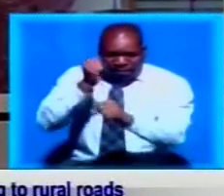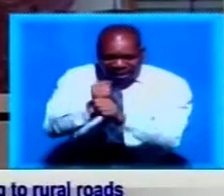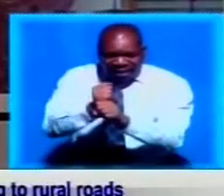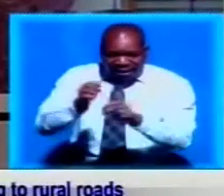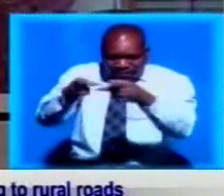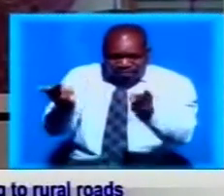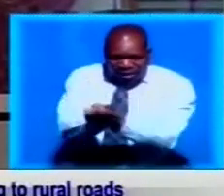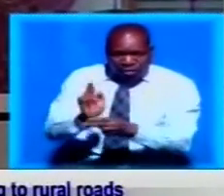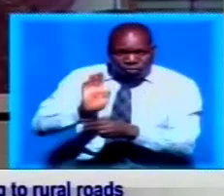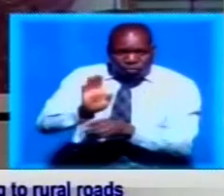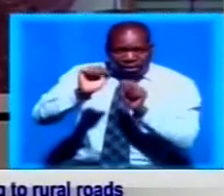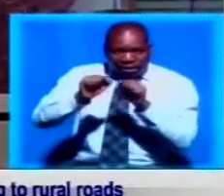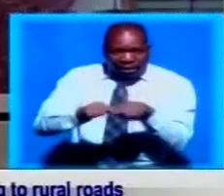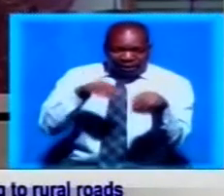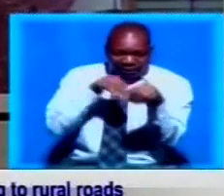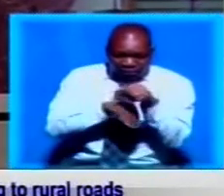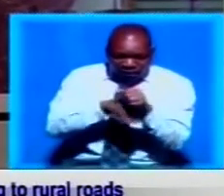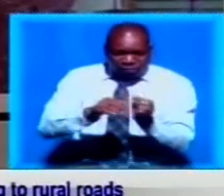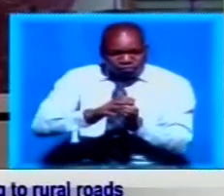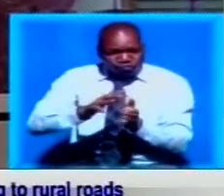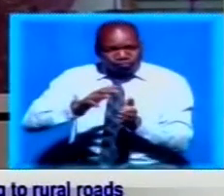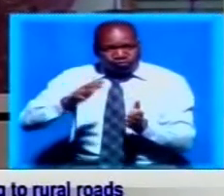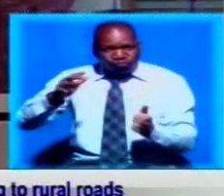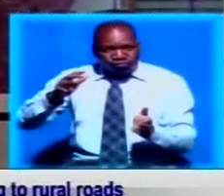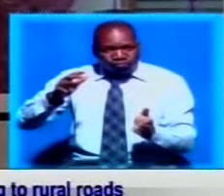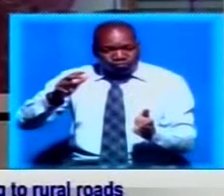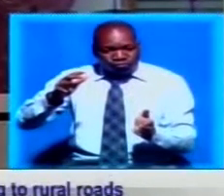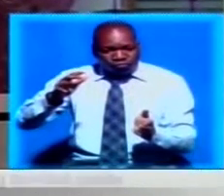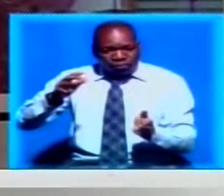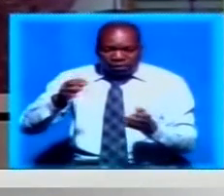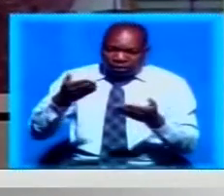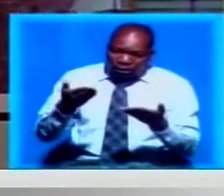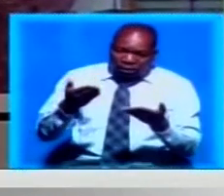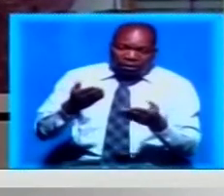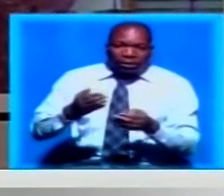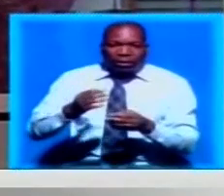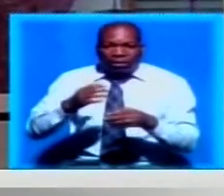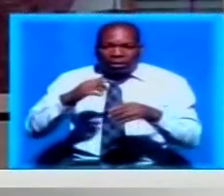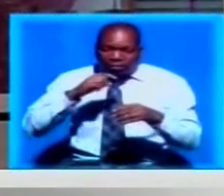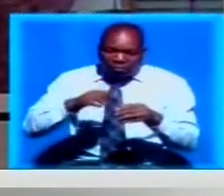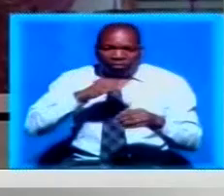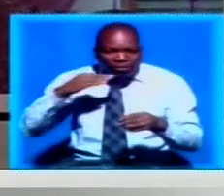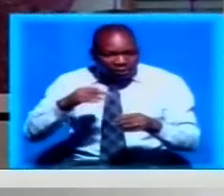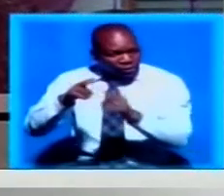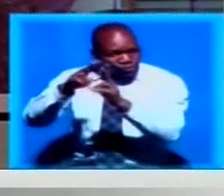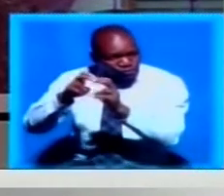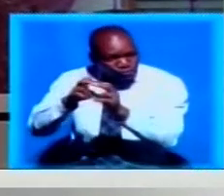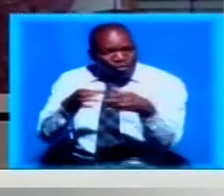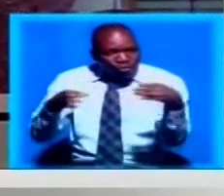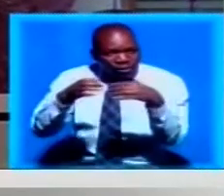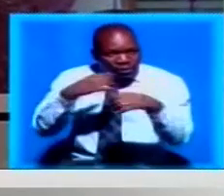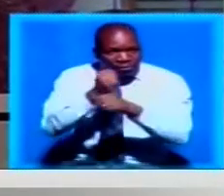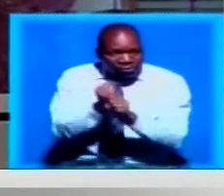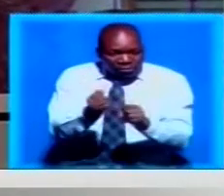would trigger more investment in the area. Chief Kaputa added that there is also need to mechanize farming in rural communities.